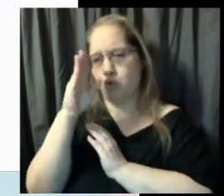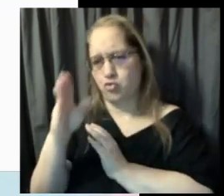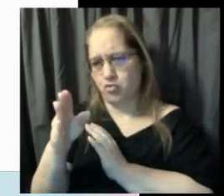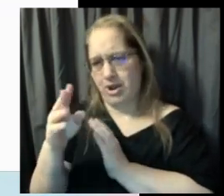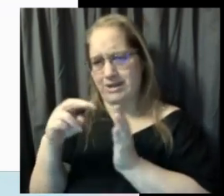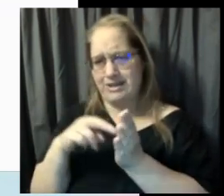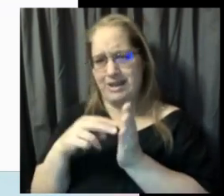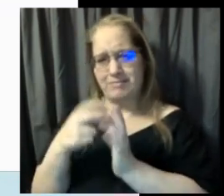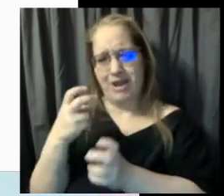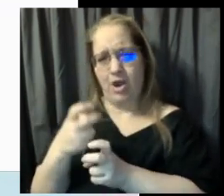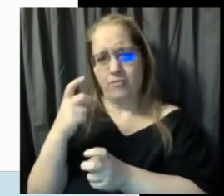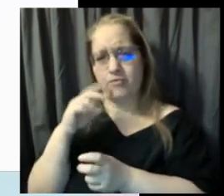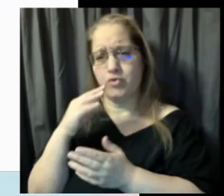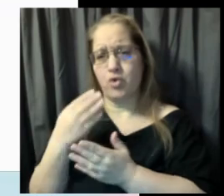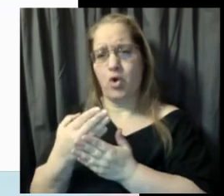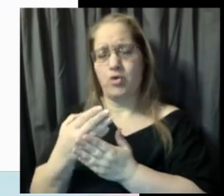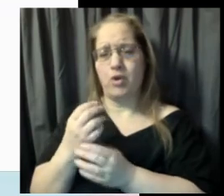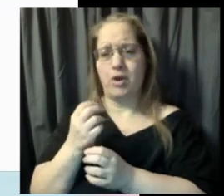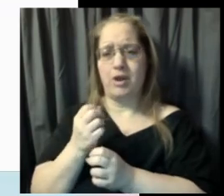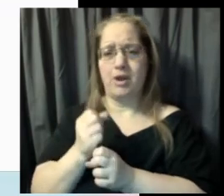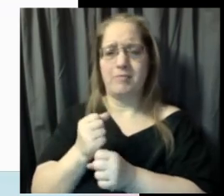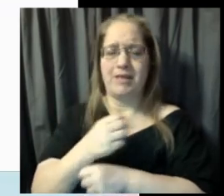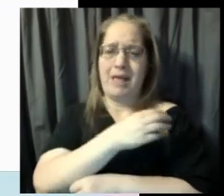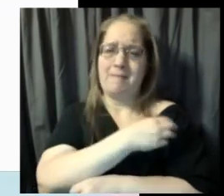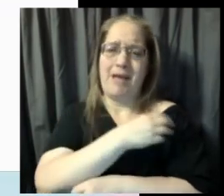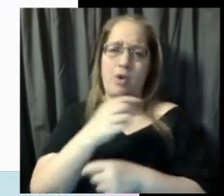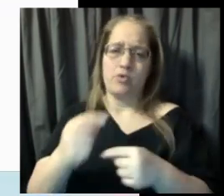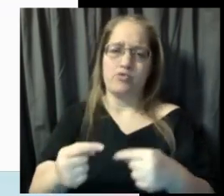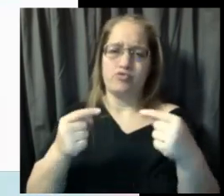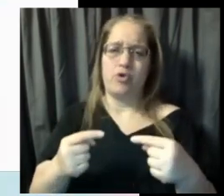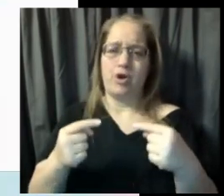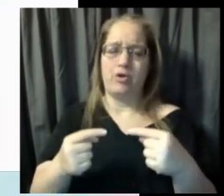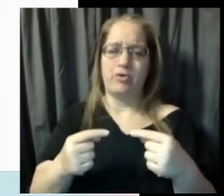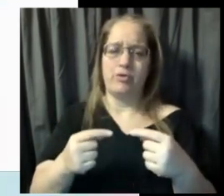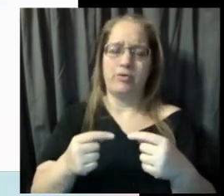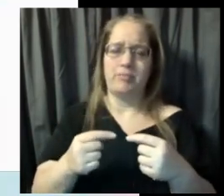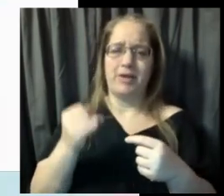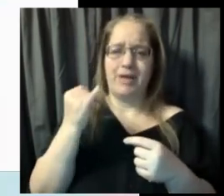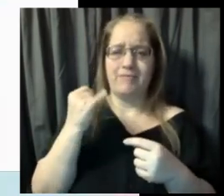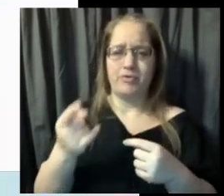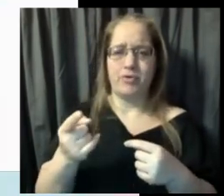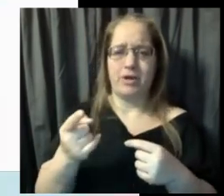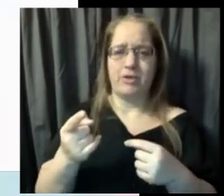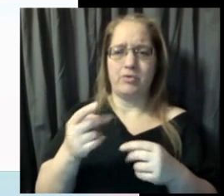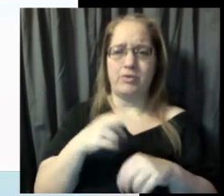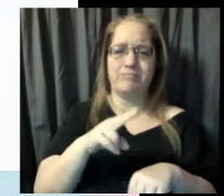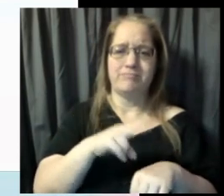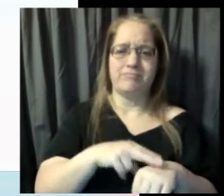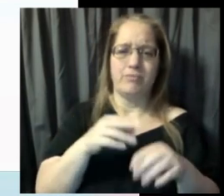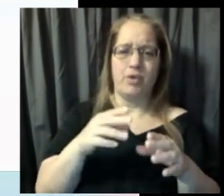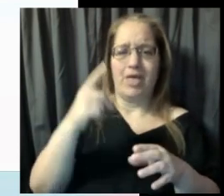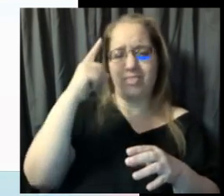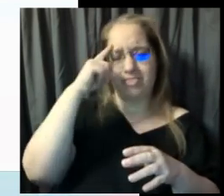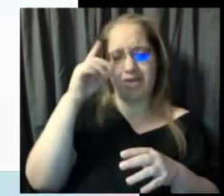be too difficult for her and kind of create a little bit of a power struggle, get into some of that perseverance. But if you can take those kind of organic ways,